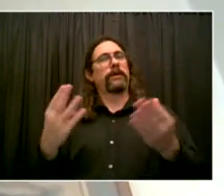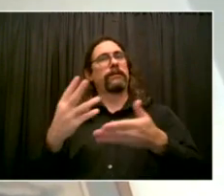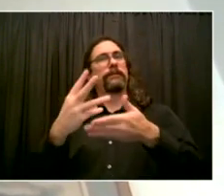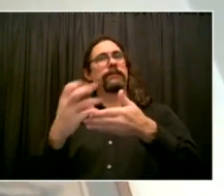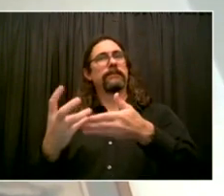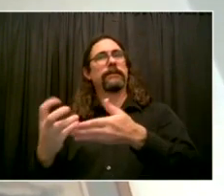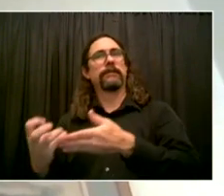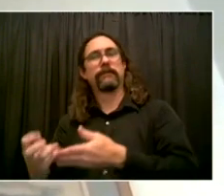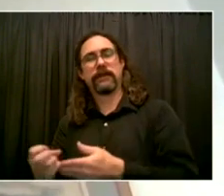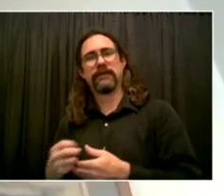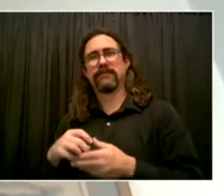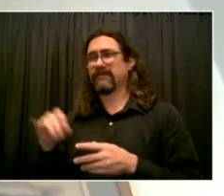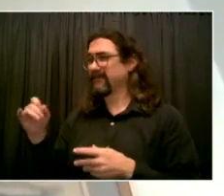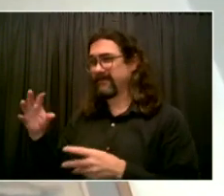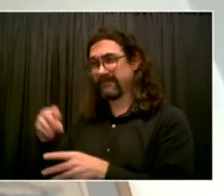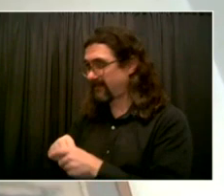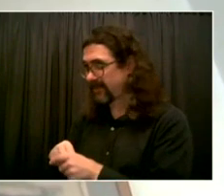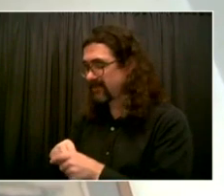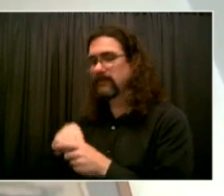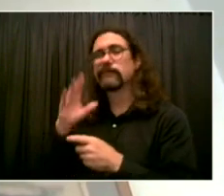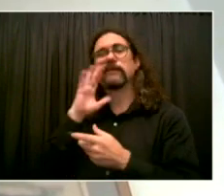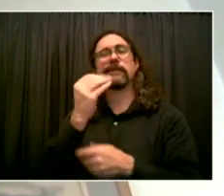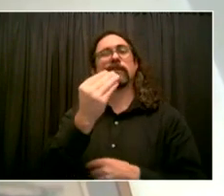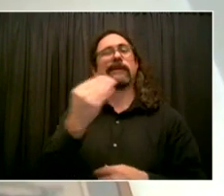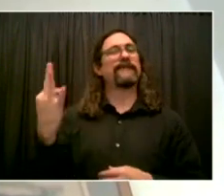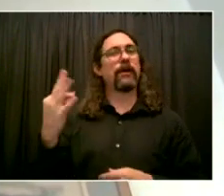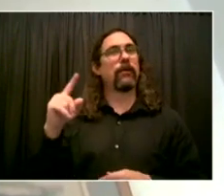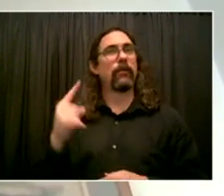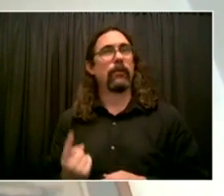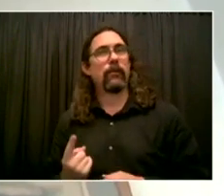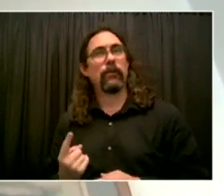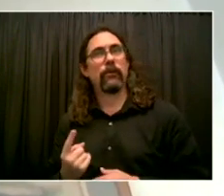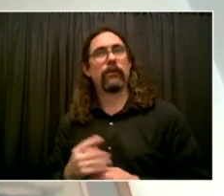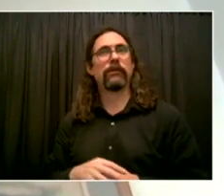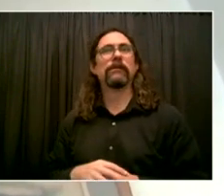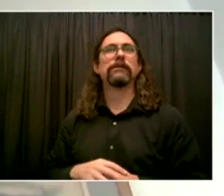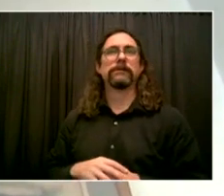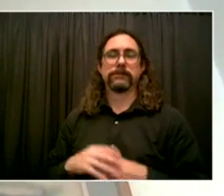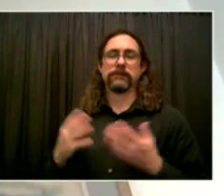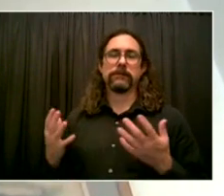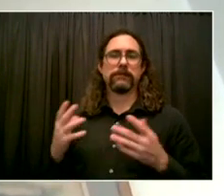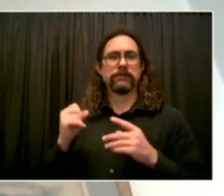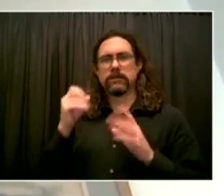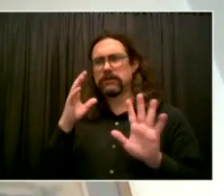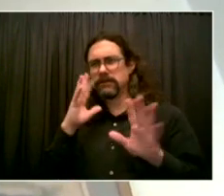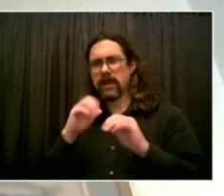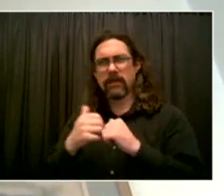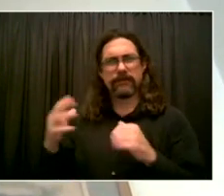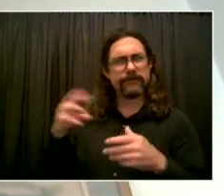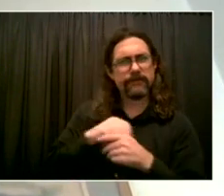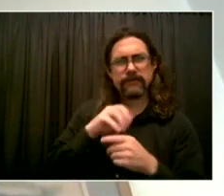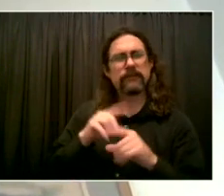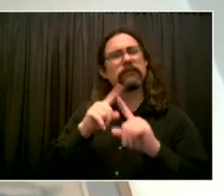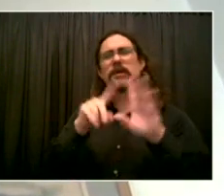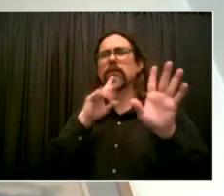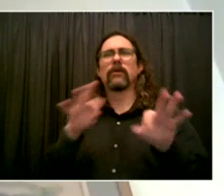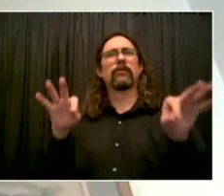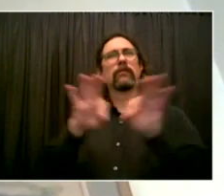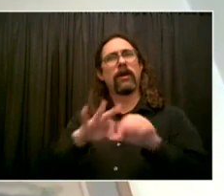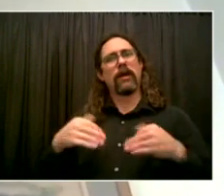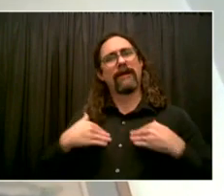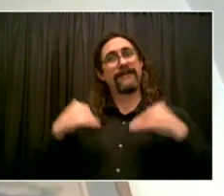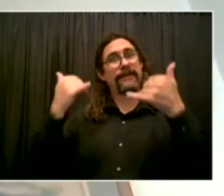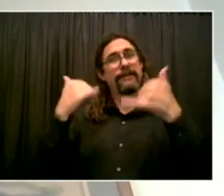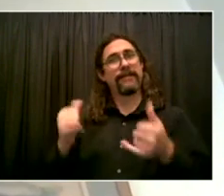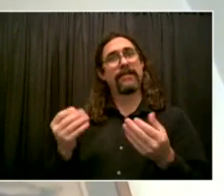to have all of these playgrounds open so that the people from the neighborhood, in addition to the students, can